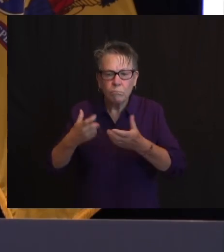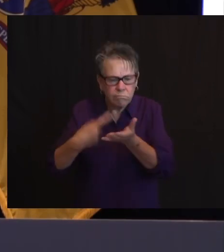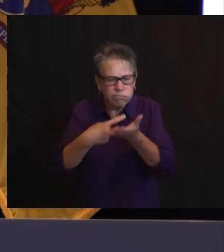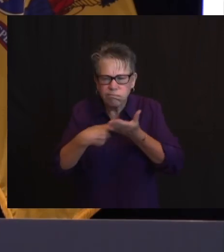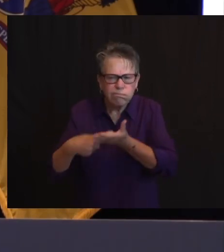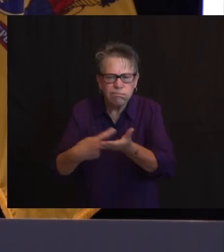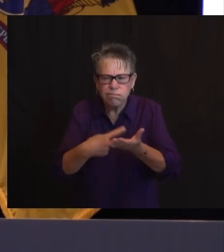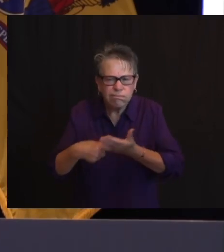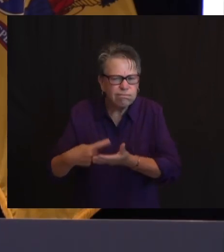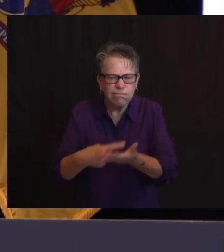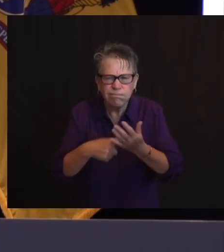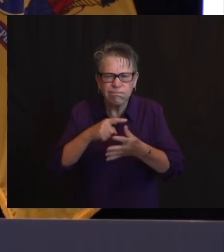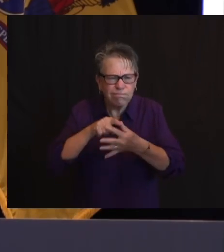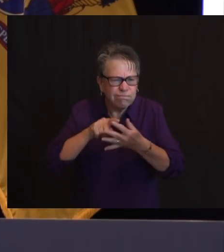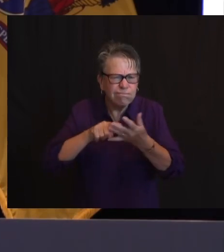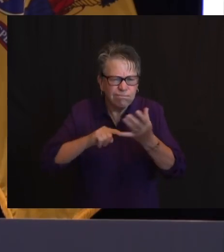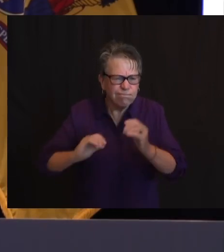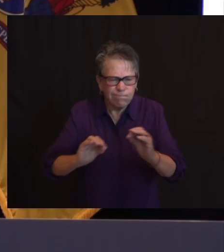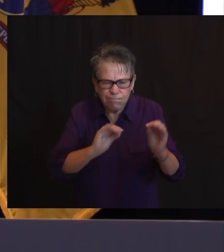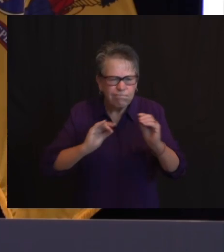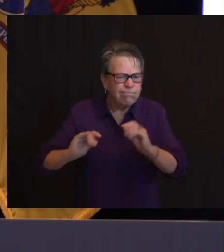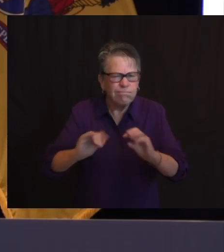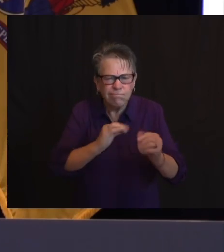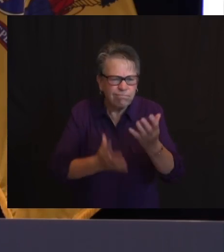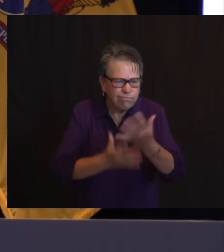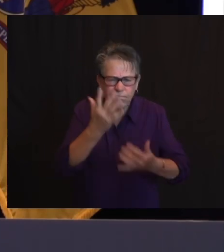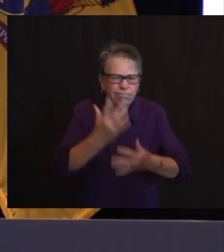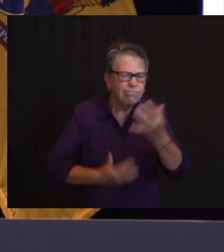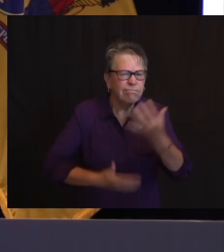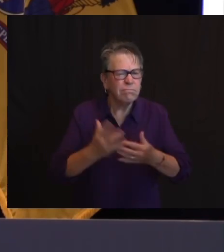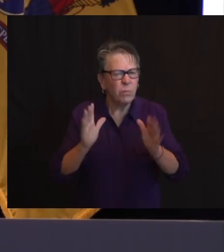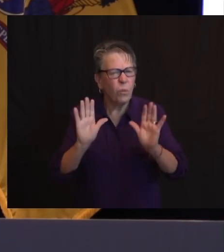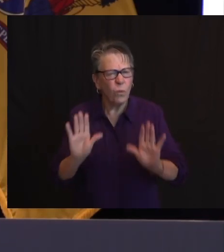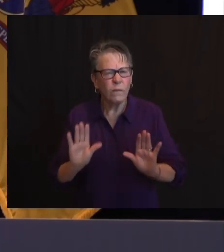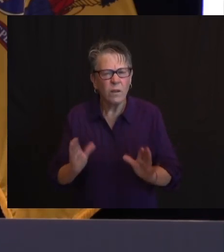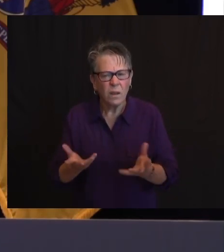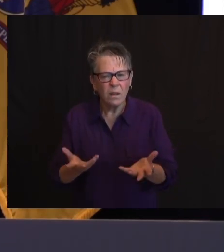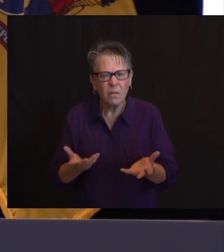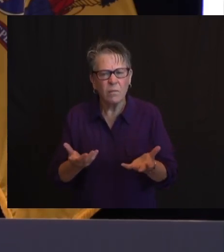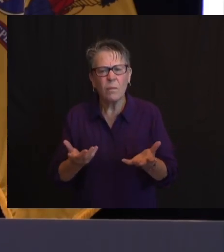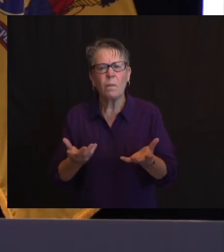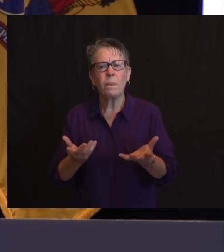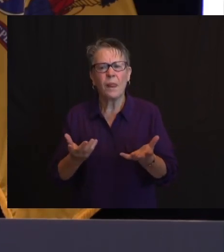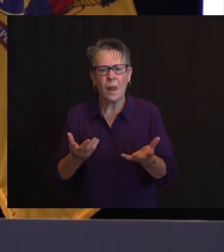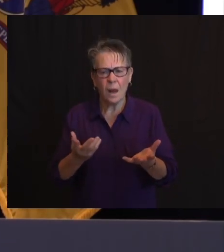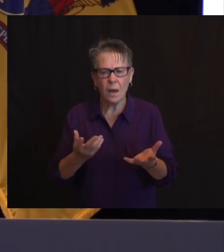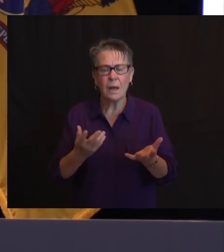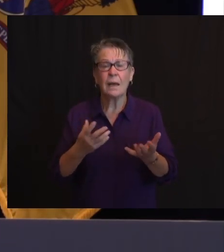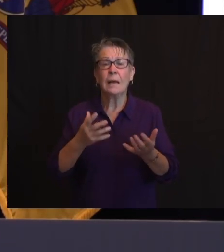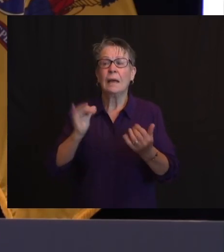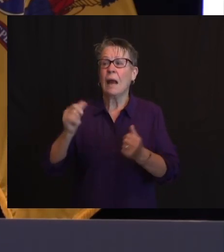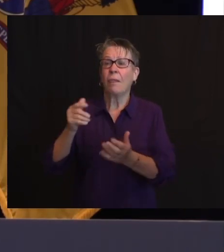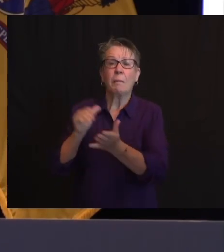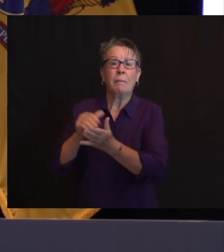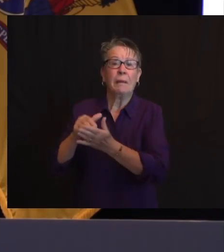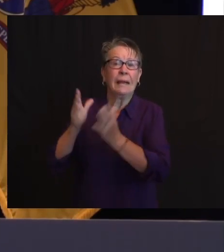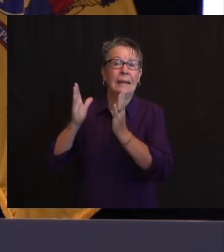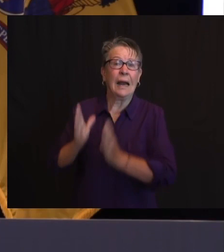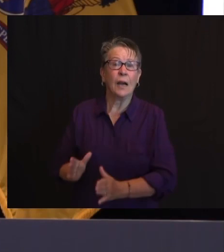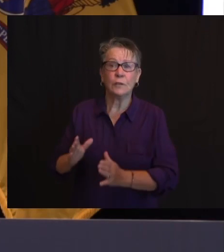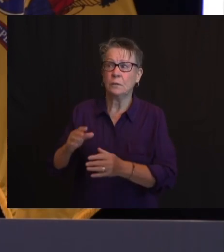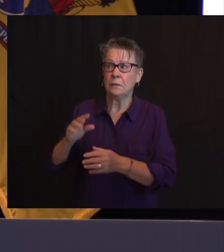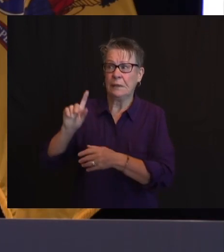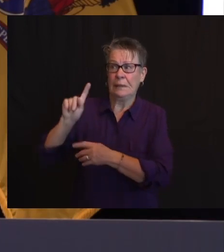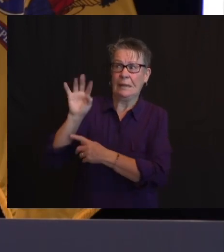to unveil was the millionaire's tax that'll be a part of it. Beyond that, stay tuned. I'm